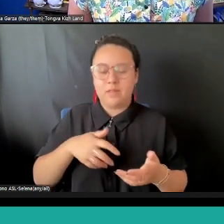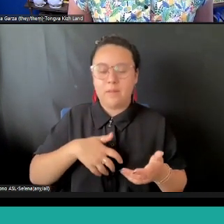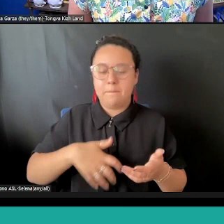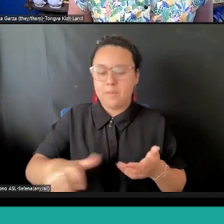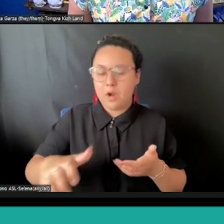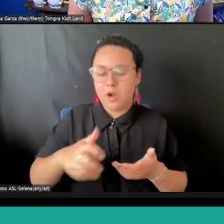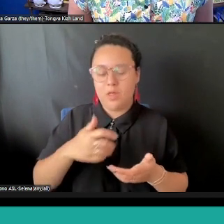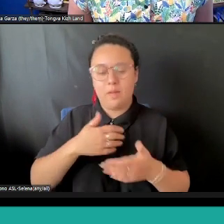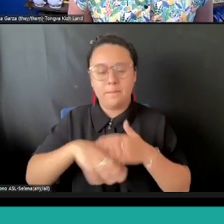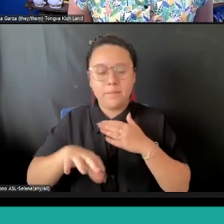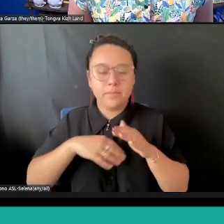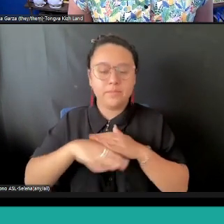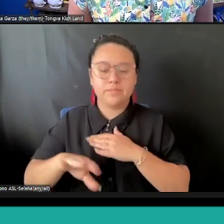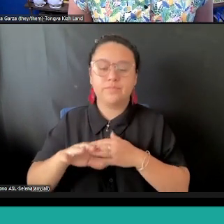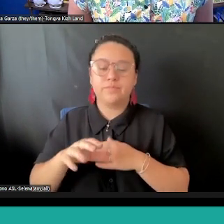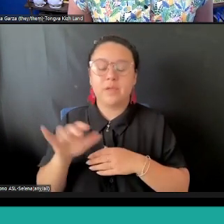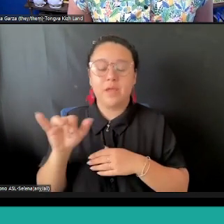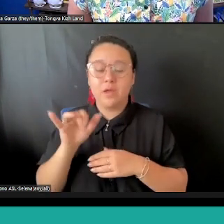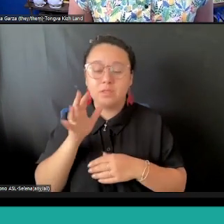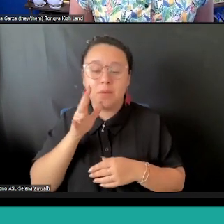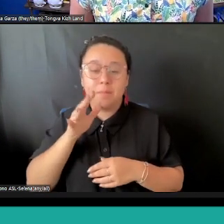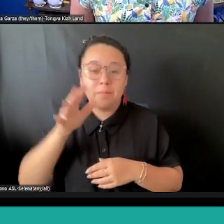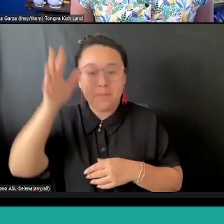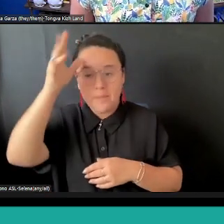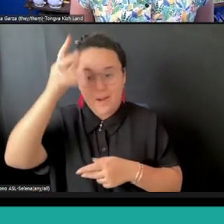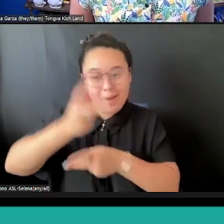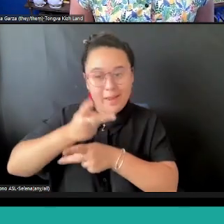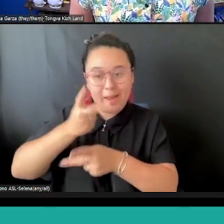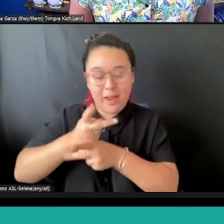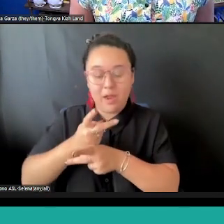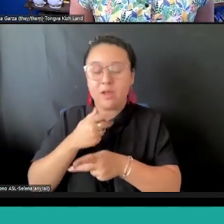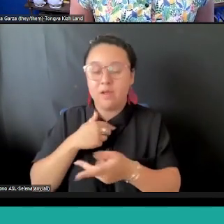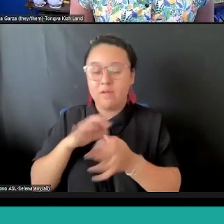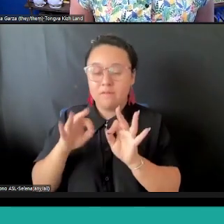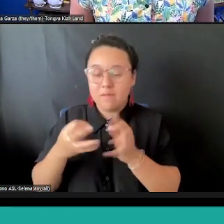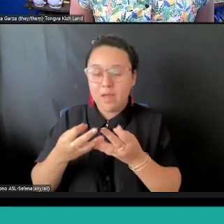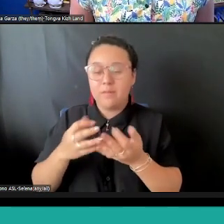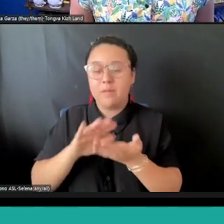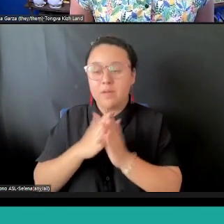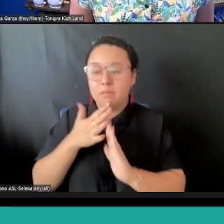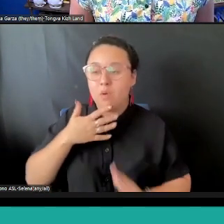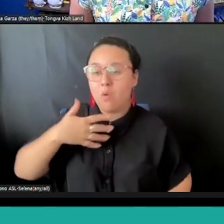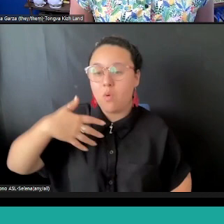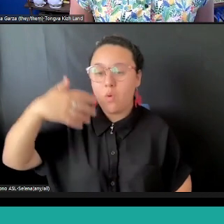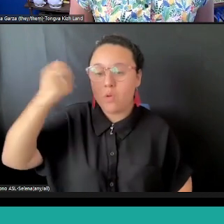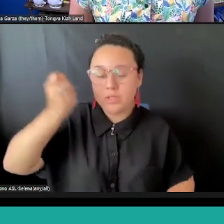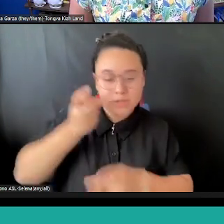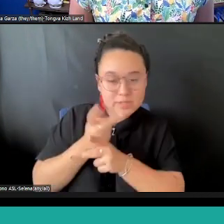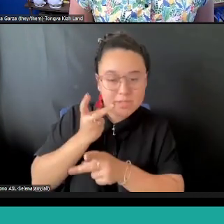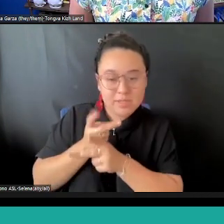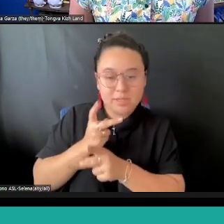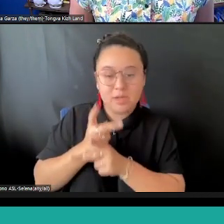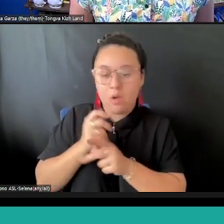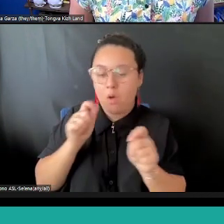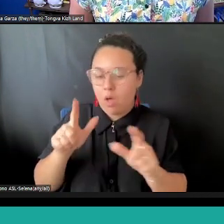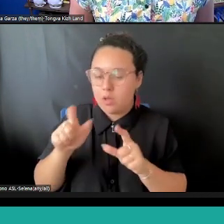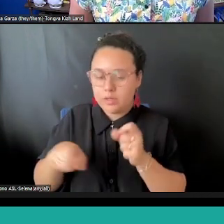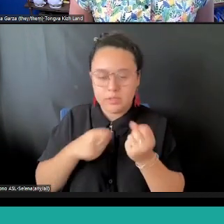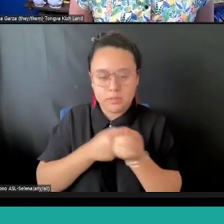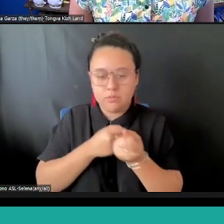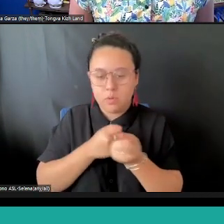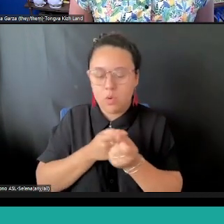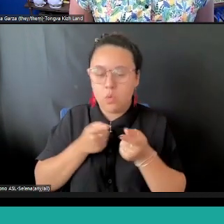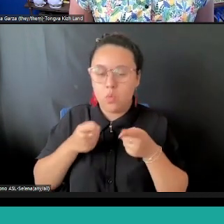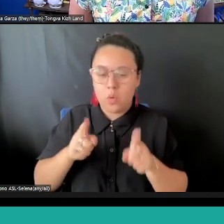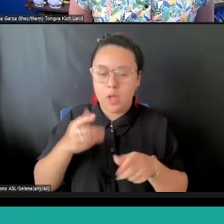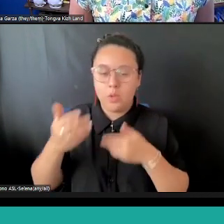care of your aging relatives and aging family members. I think that that all needs support